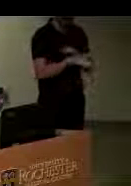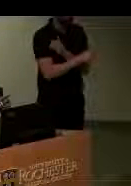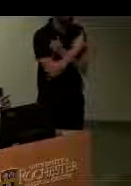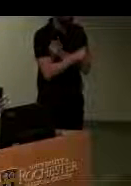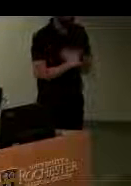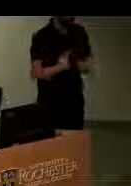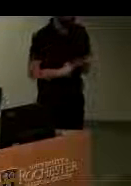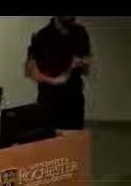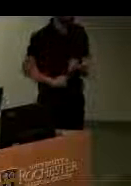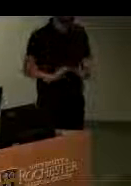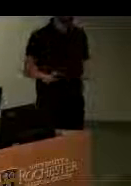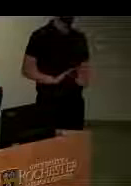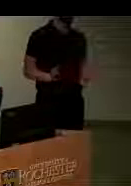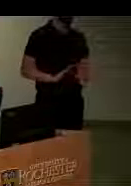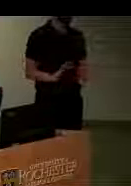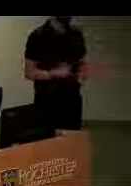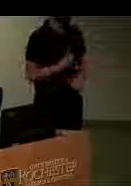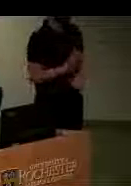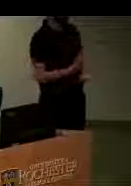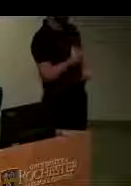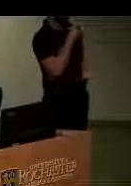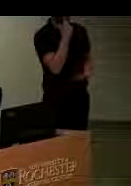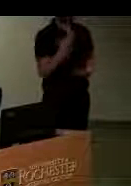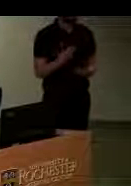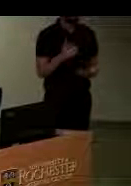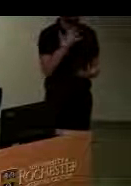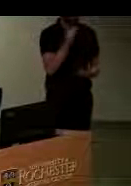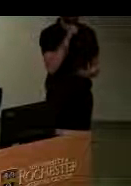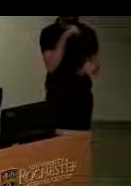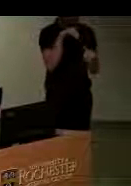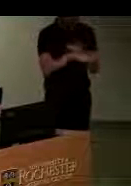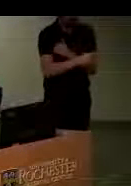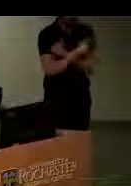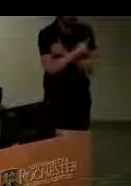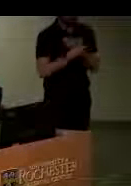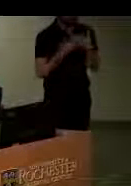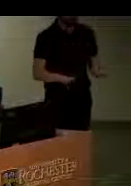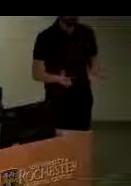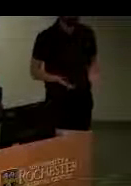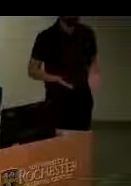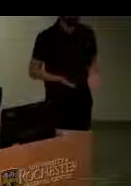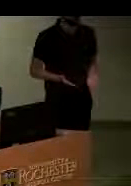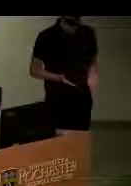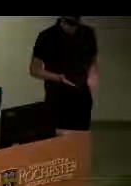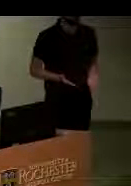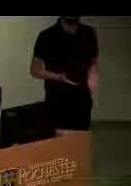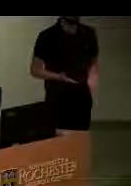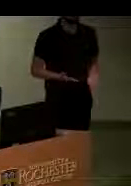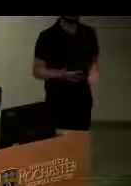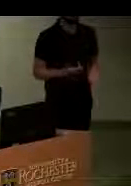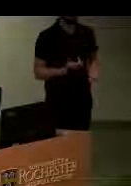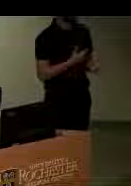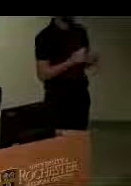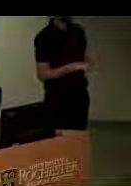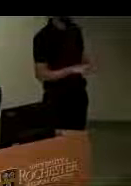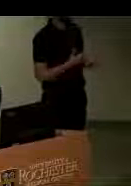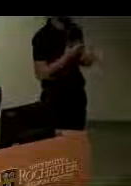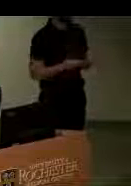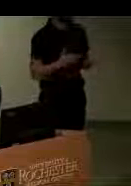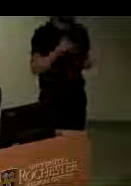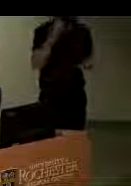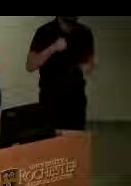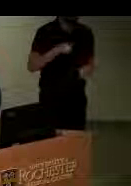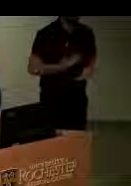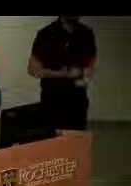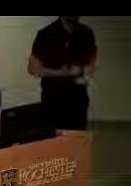and talk about them. I'm going, I don't get it. Why don't you go in the patient's room? They said, well, what would happen? They might overhear